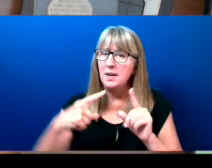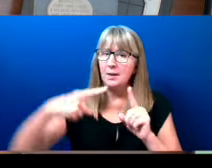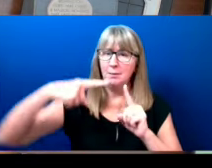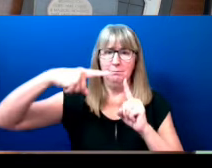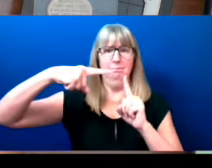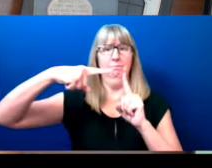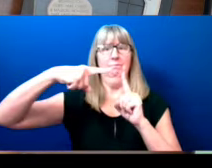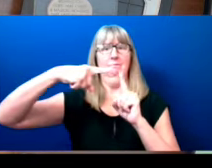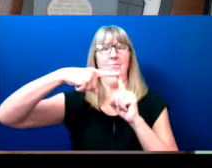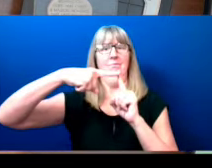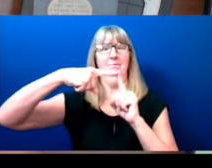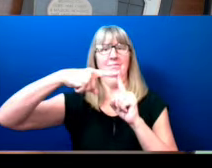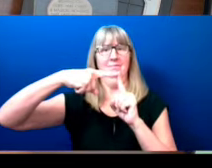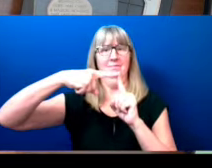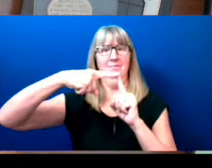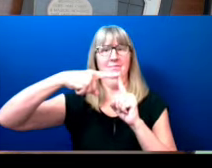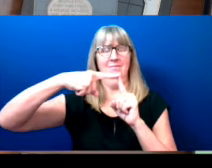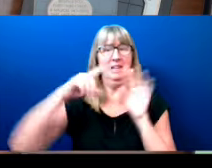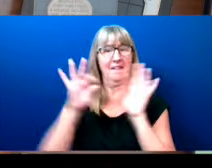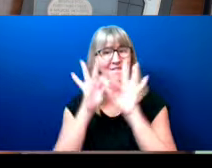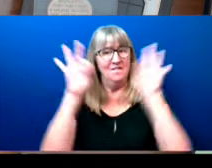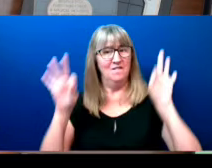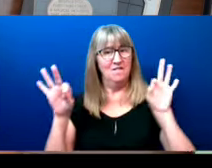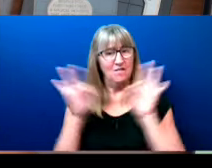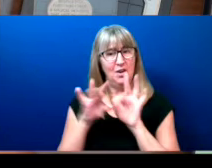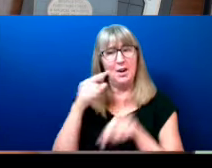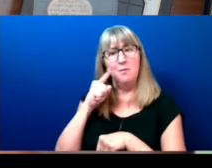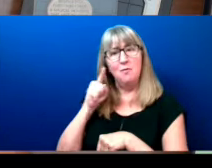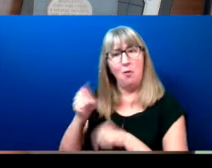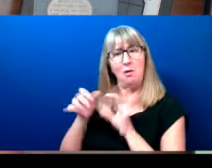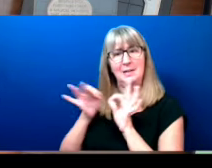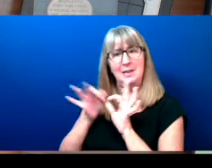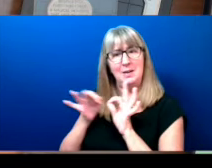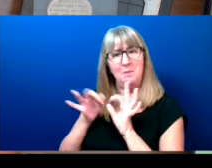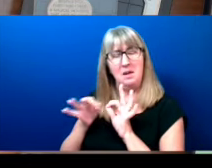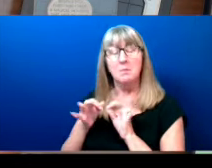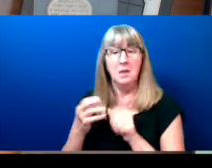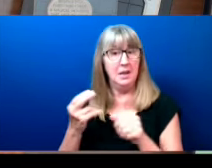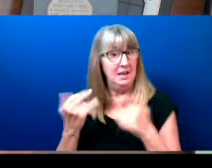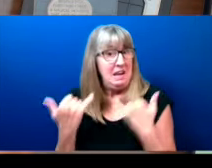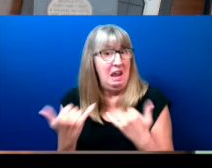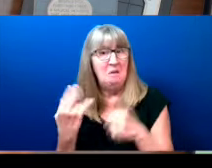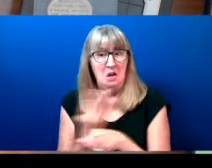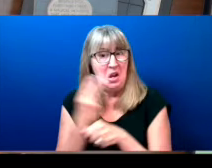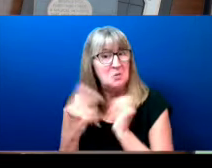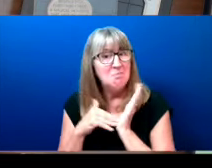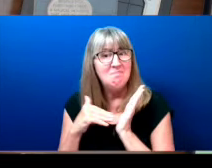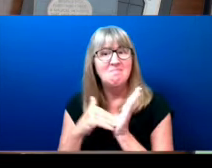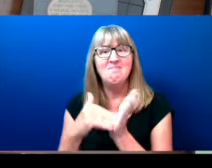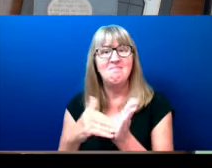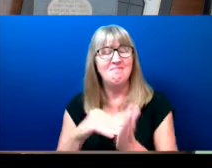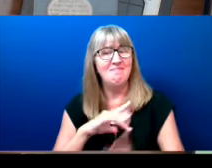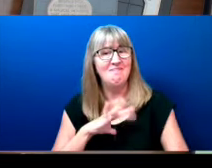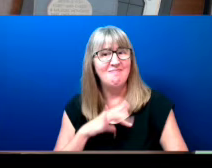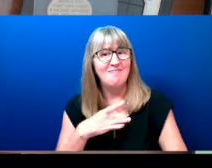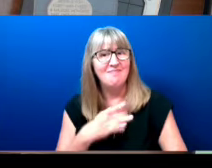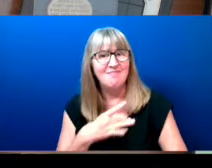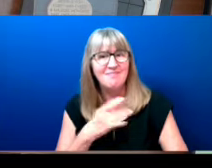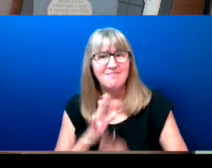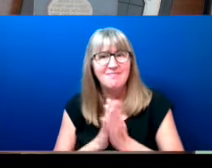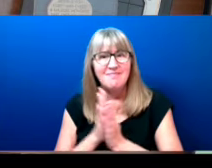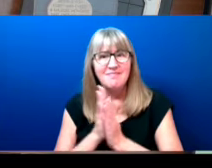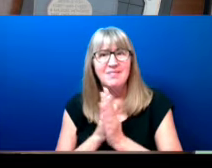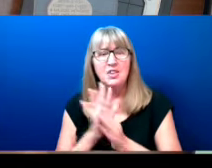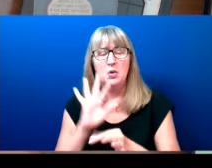I noticed that made a great frame for my sentiment. And I've actually used it in other cards since